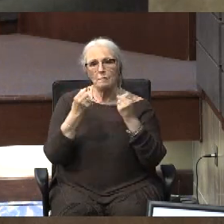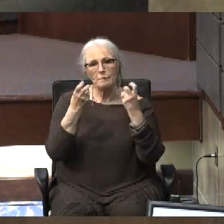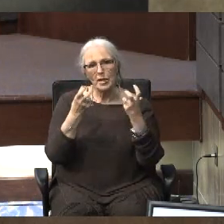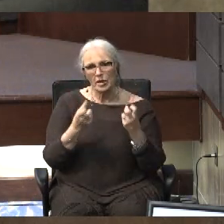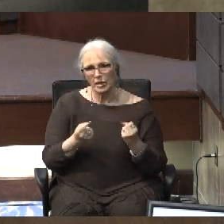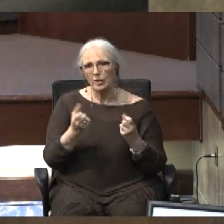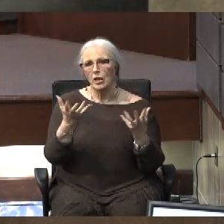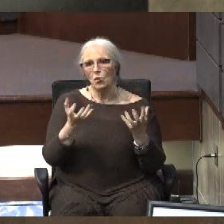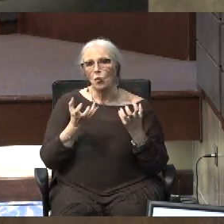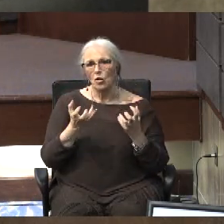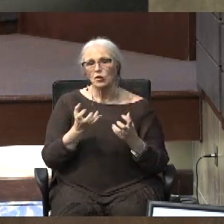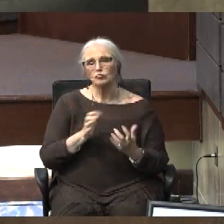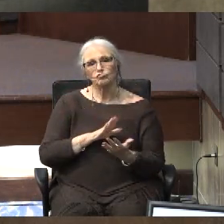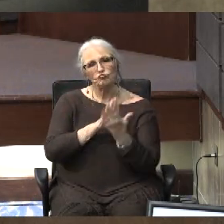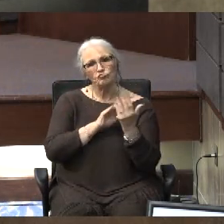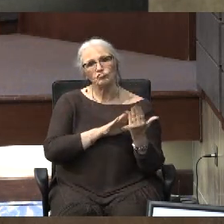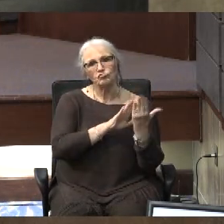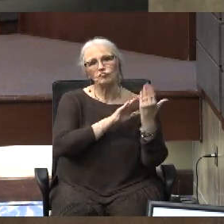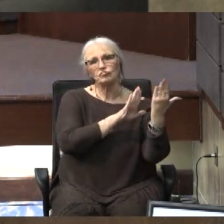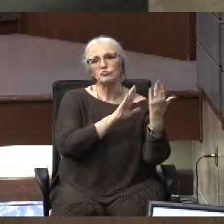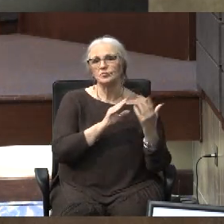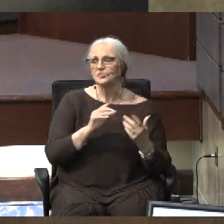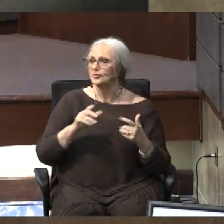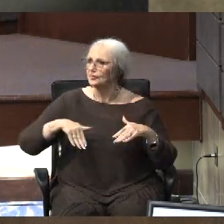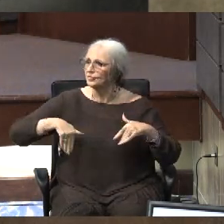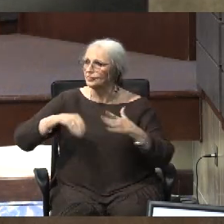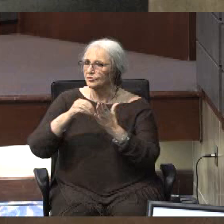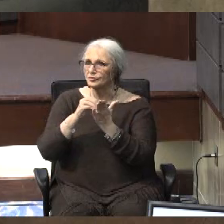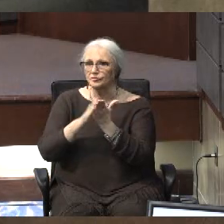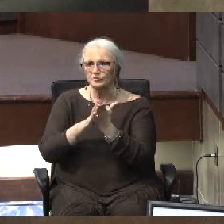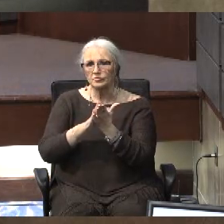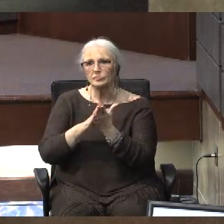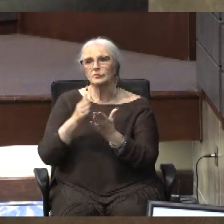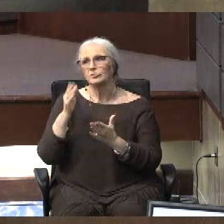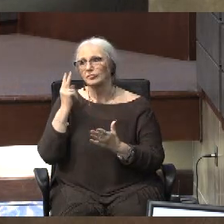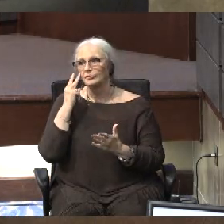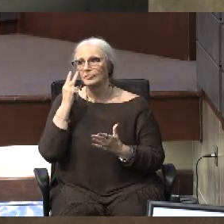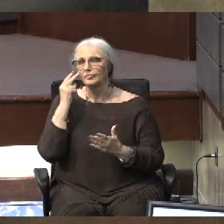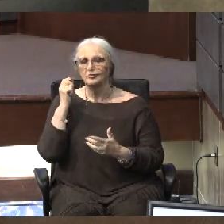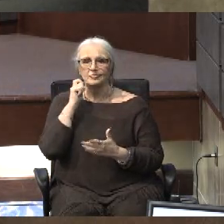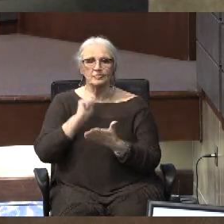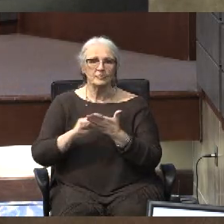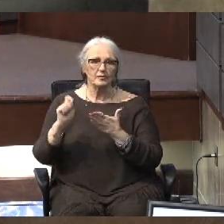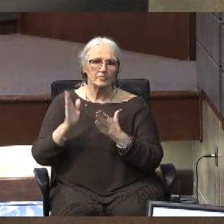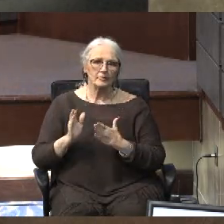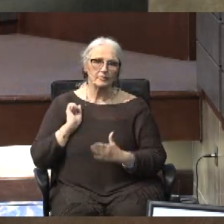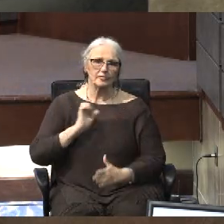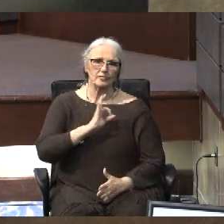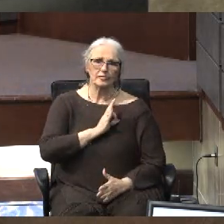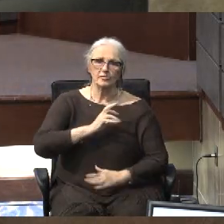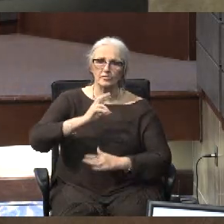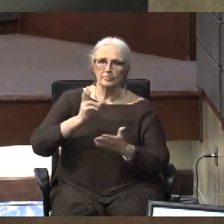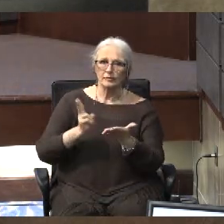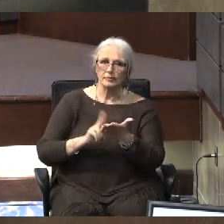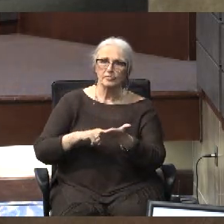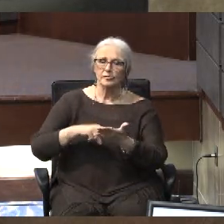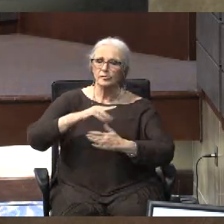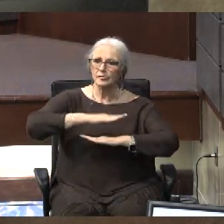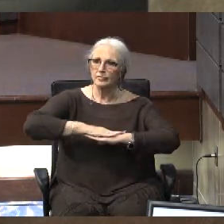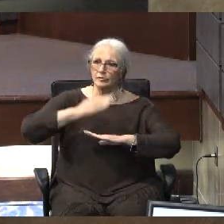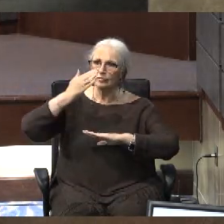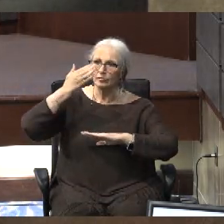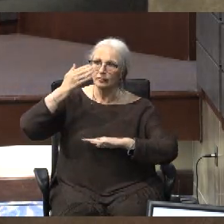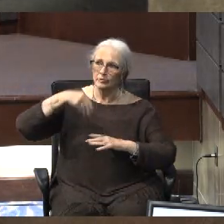to address. If you are here to speak and have not filled out a registration card, please see the City Secretary staff at the registration table outside